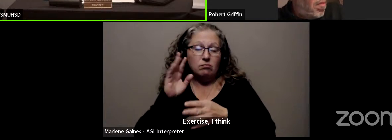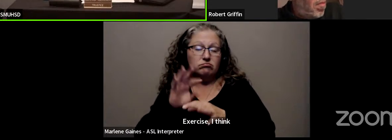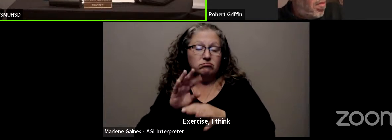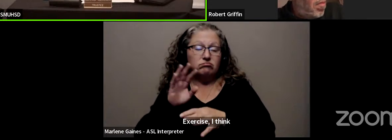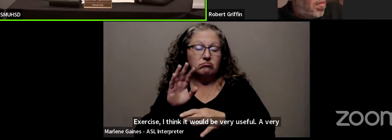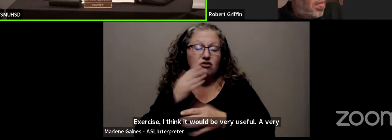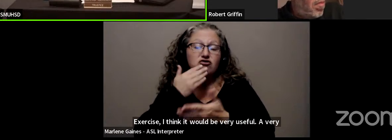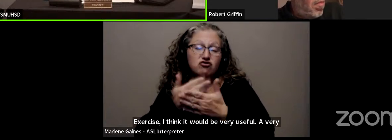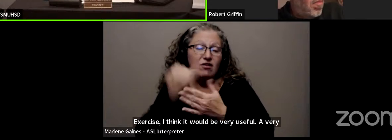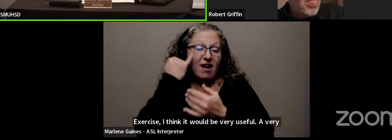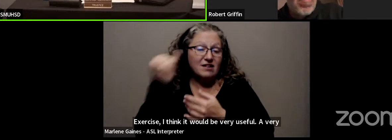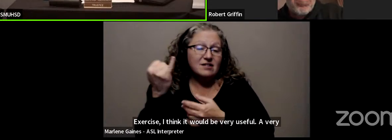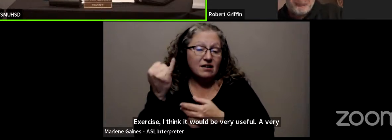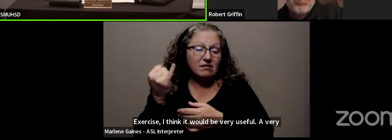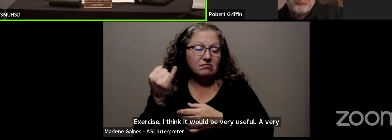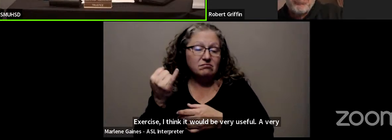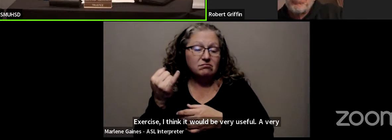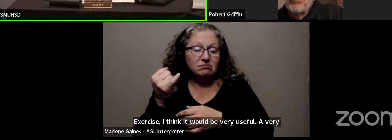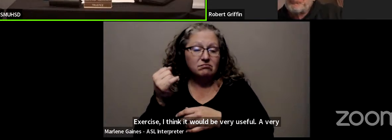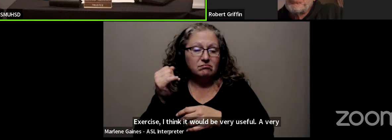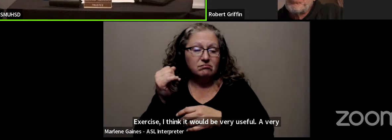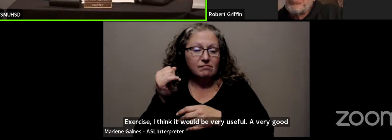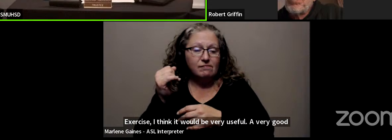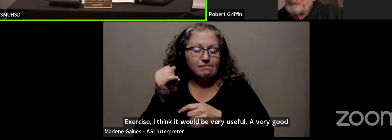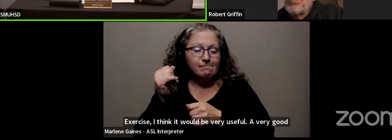a very good idea.